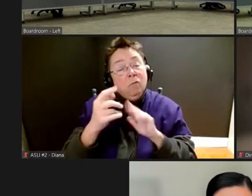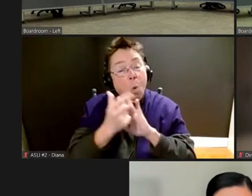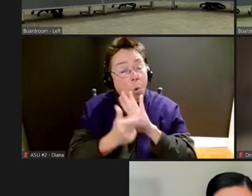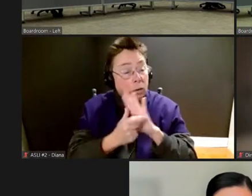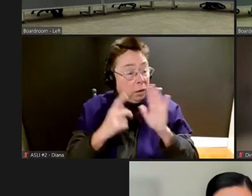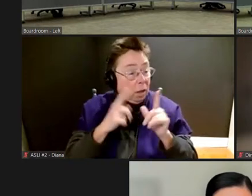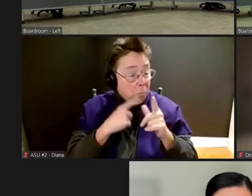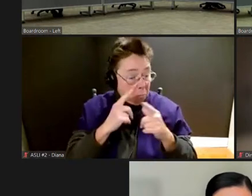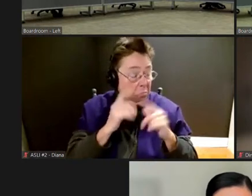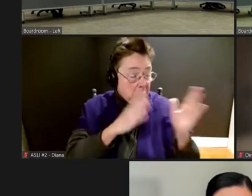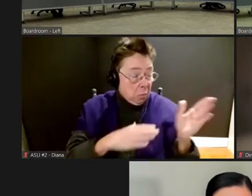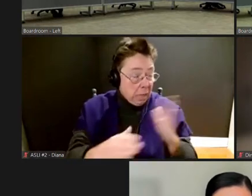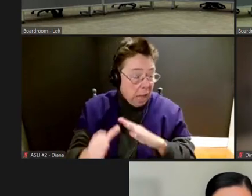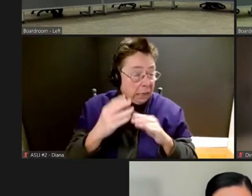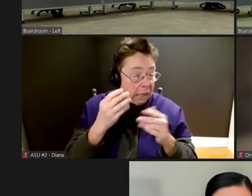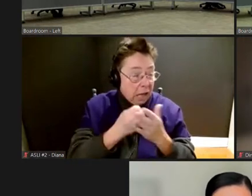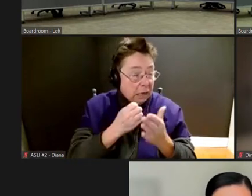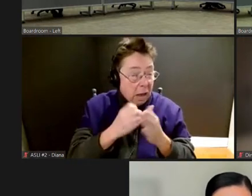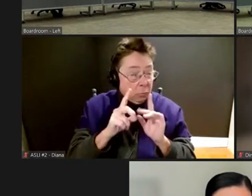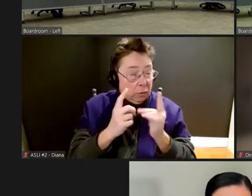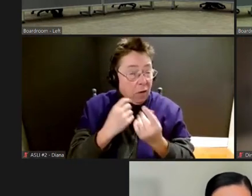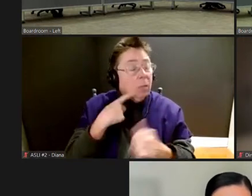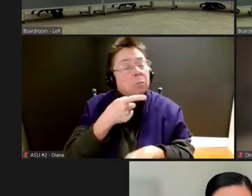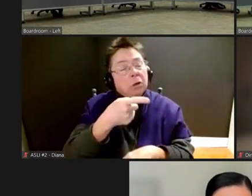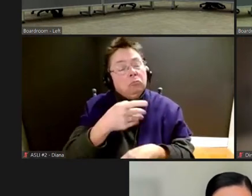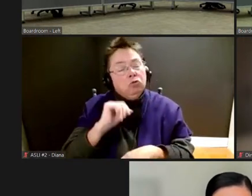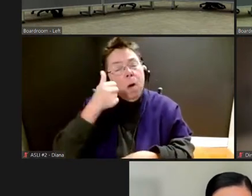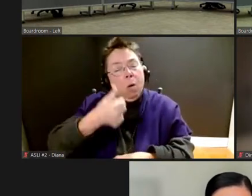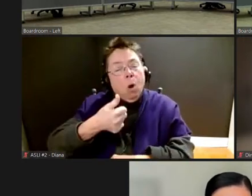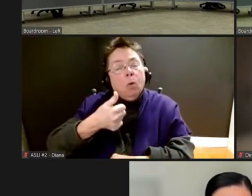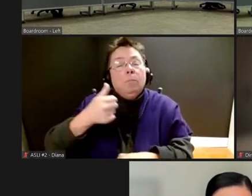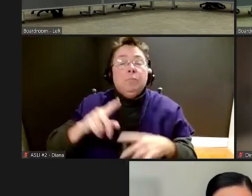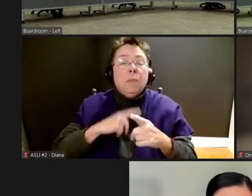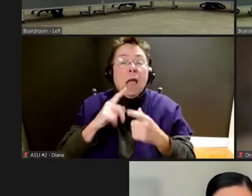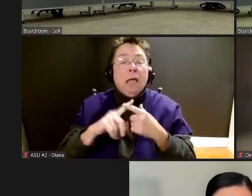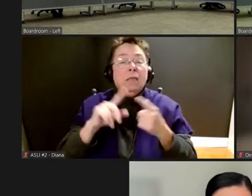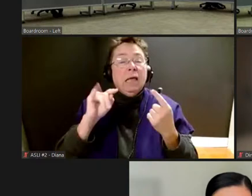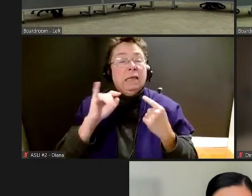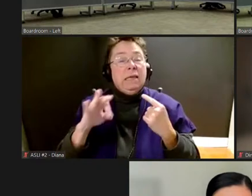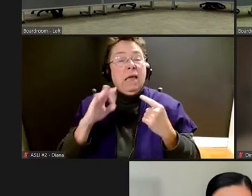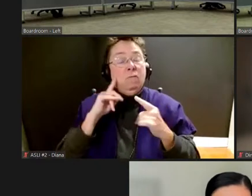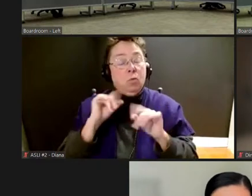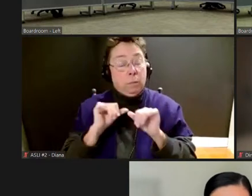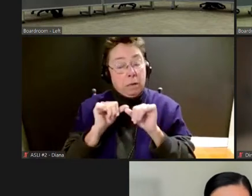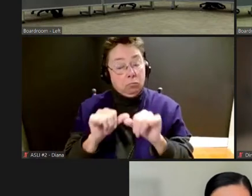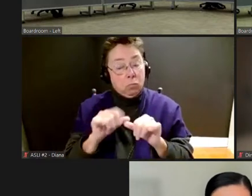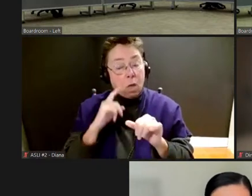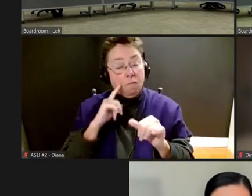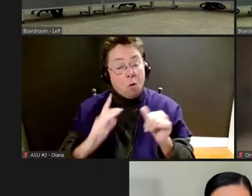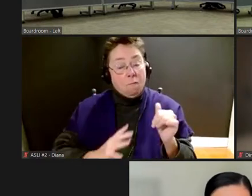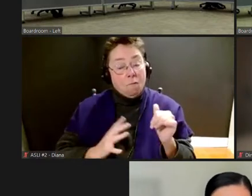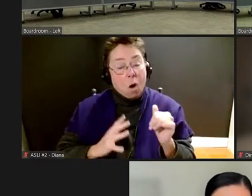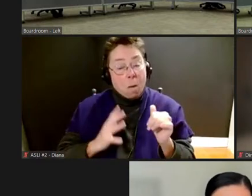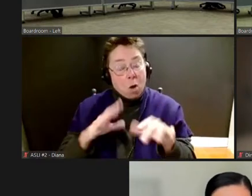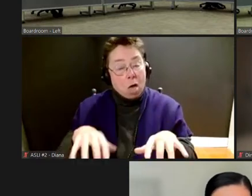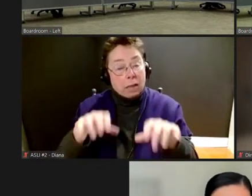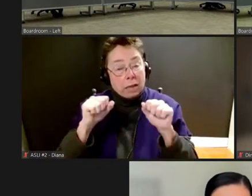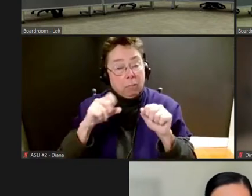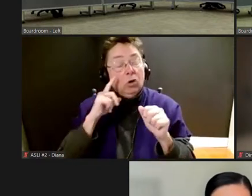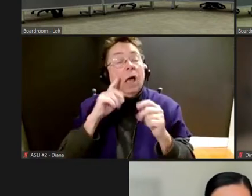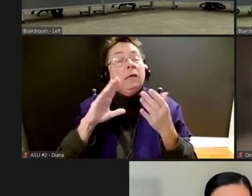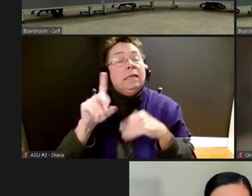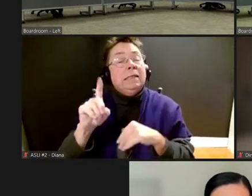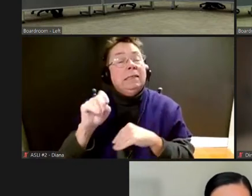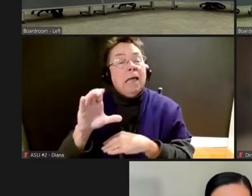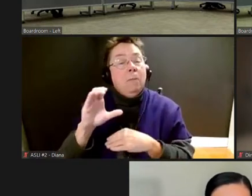Economic Development at their meeting tomorrow. The TIF ordinance would be considered for formal adoption at the December City Council